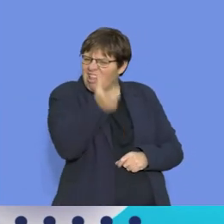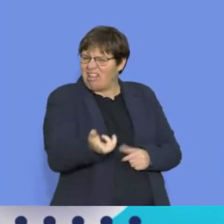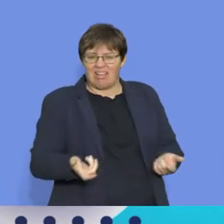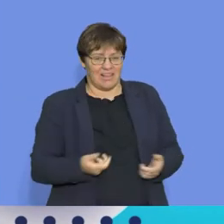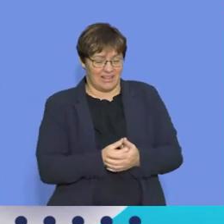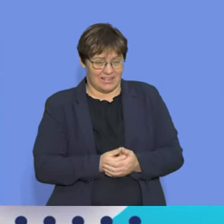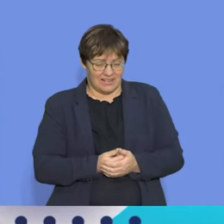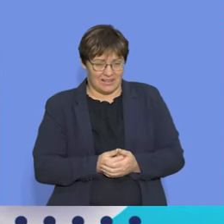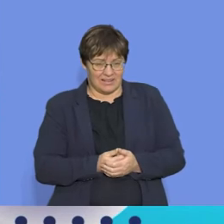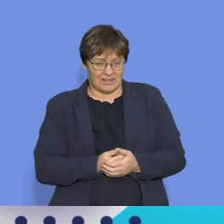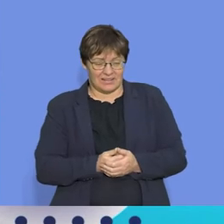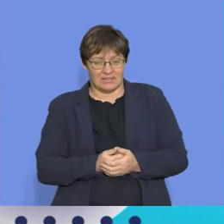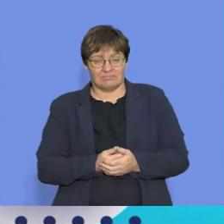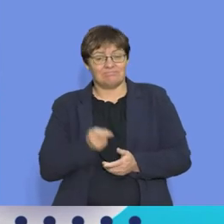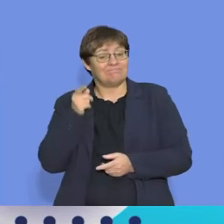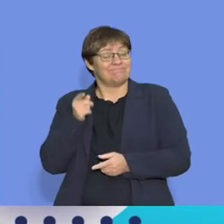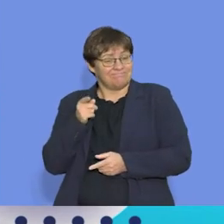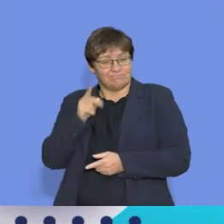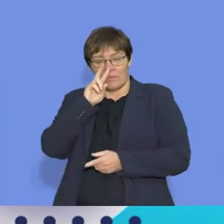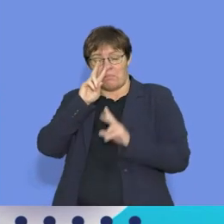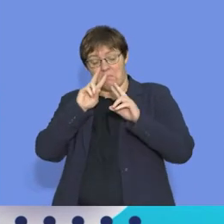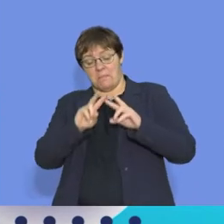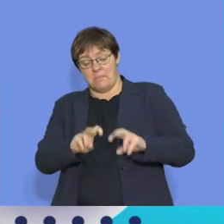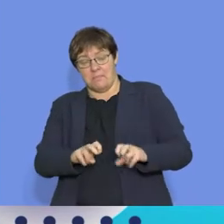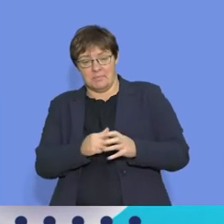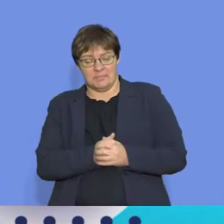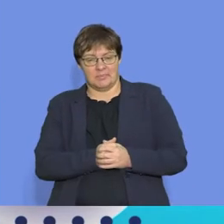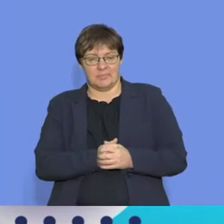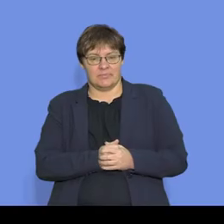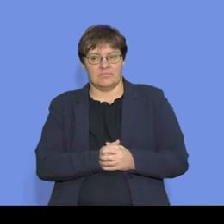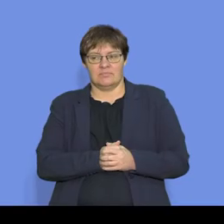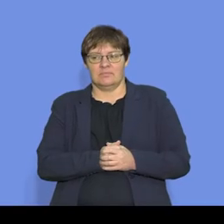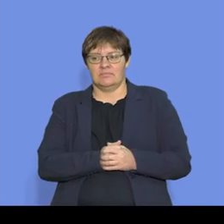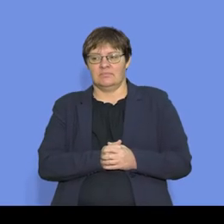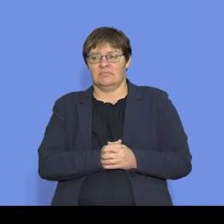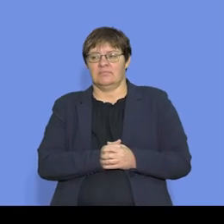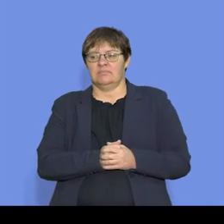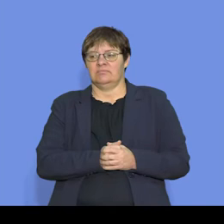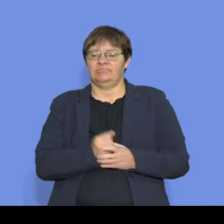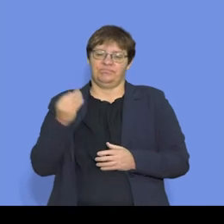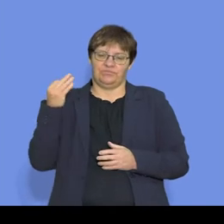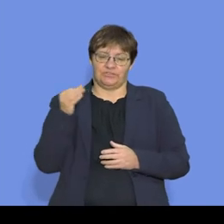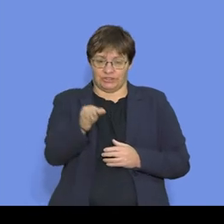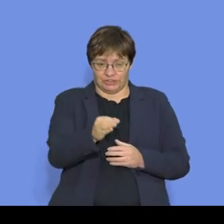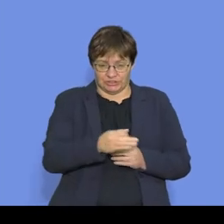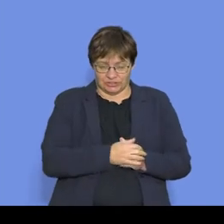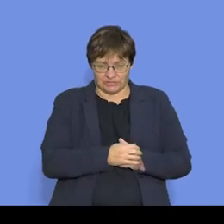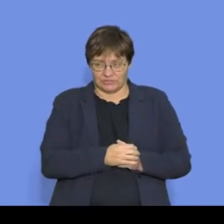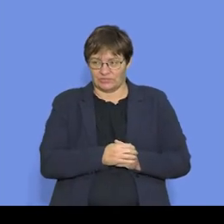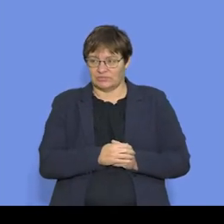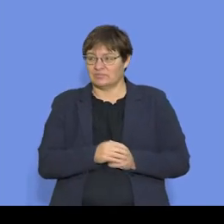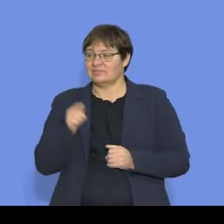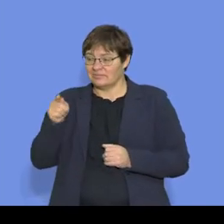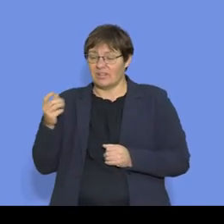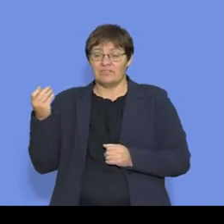all. And one of these that we're going to have a look at is a fish.